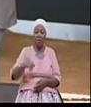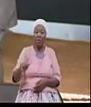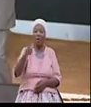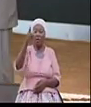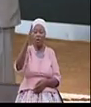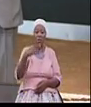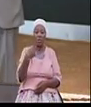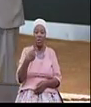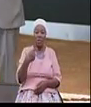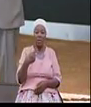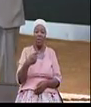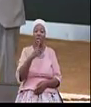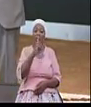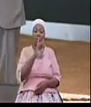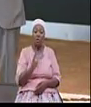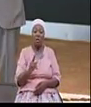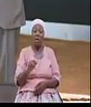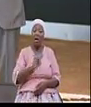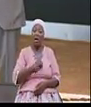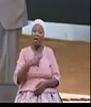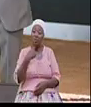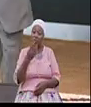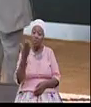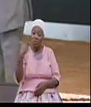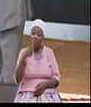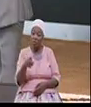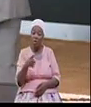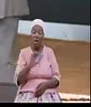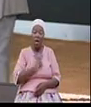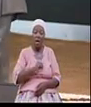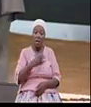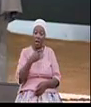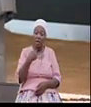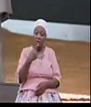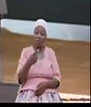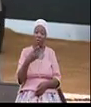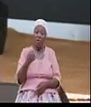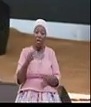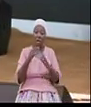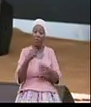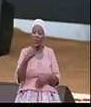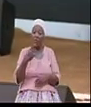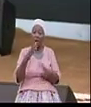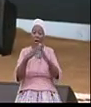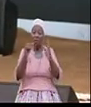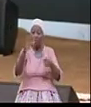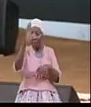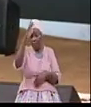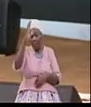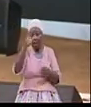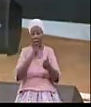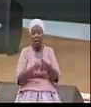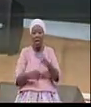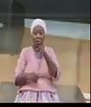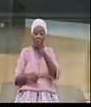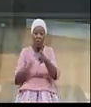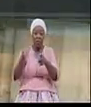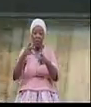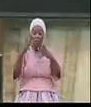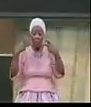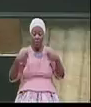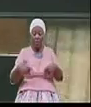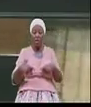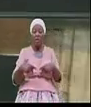said, indeed, I told you, and I told the house of your father, that you'll be priests before